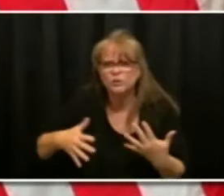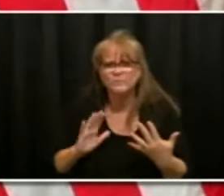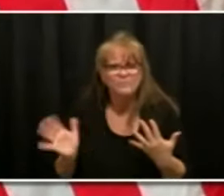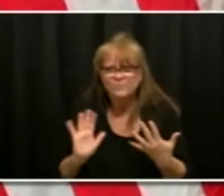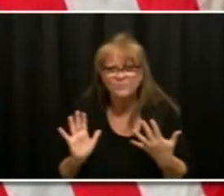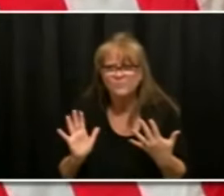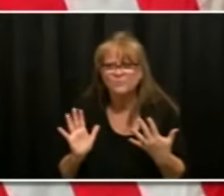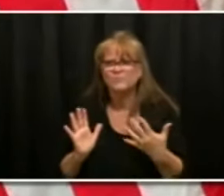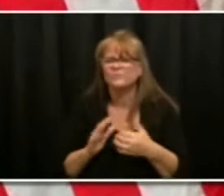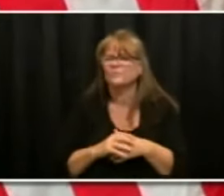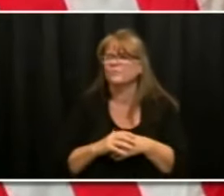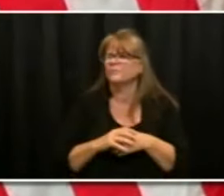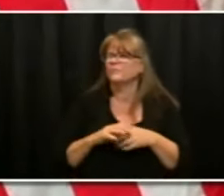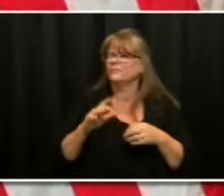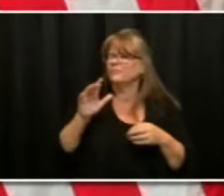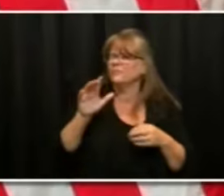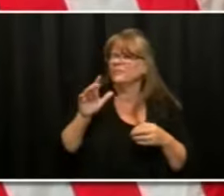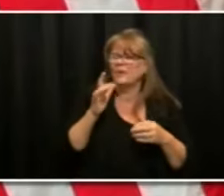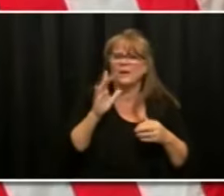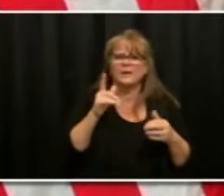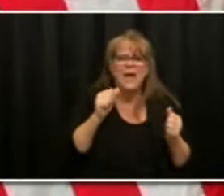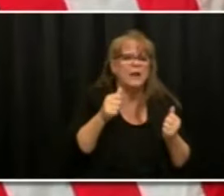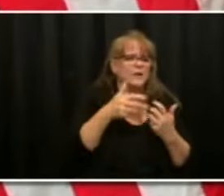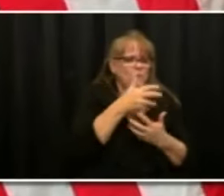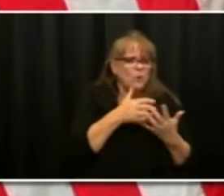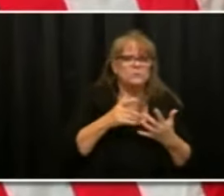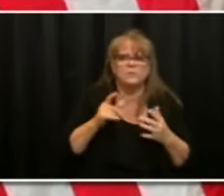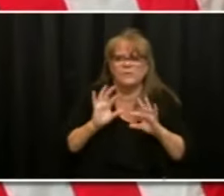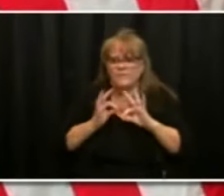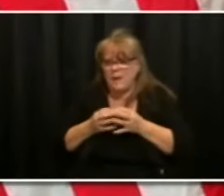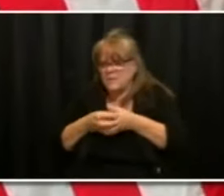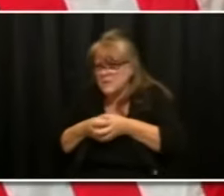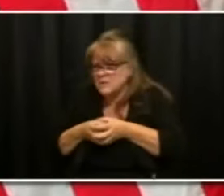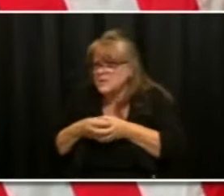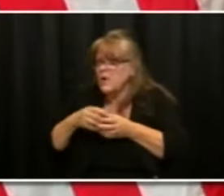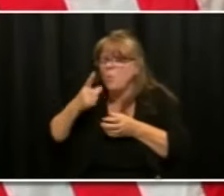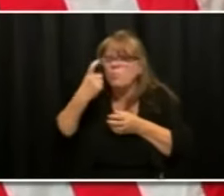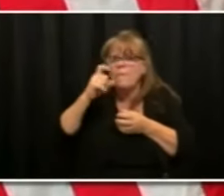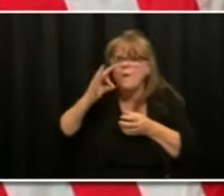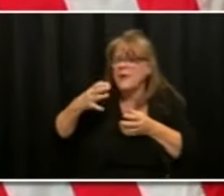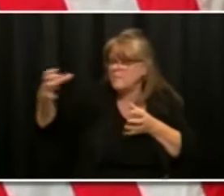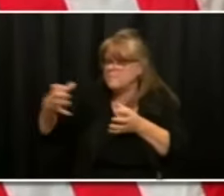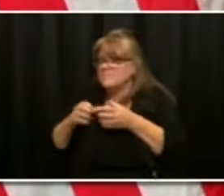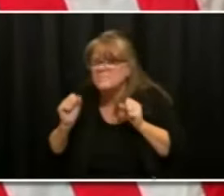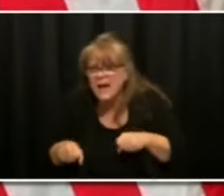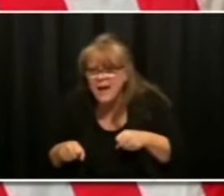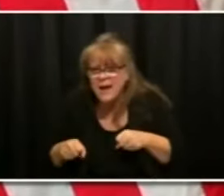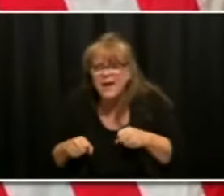household. Wash your hands regularly, and we'll get through this. Thank you.